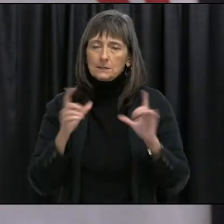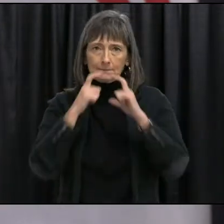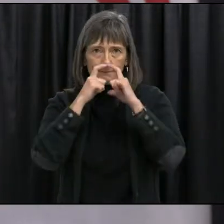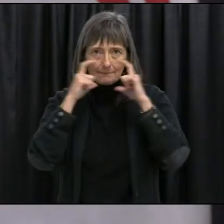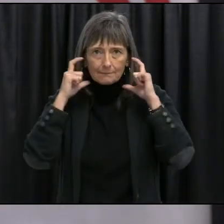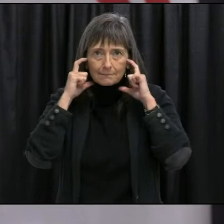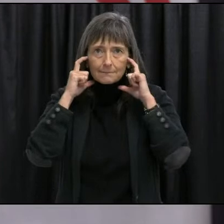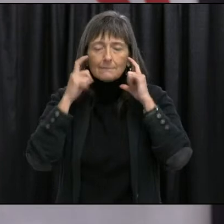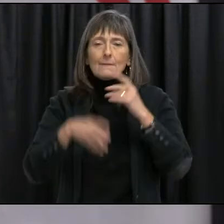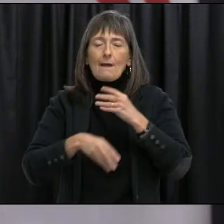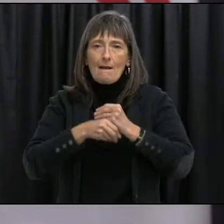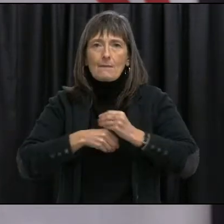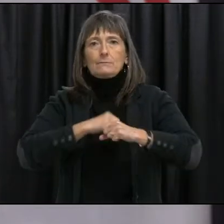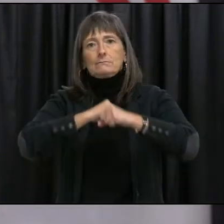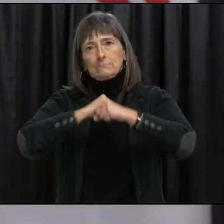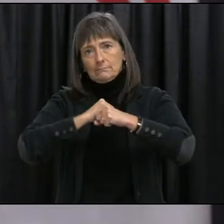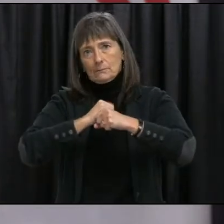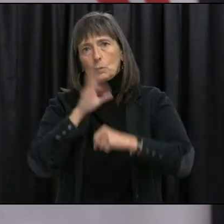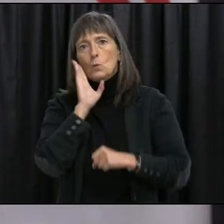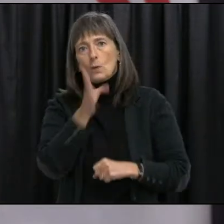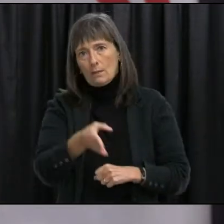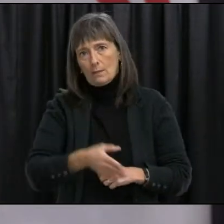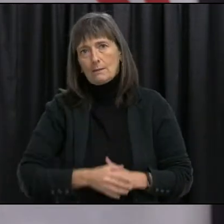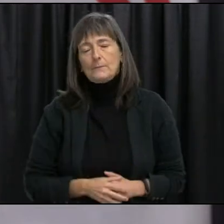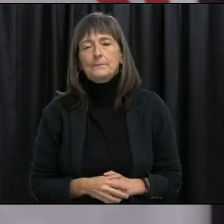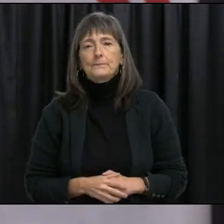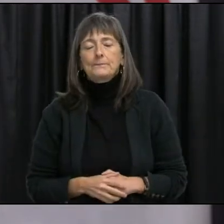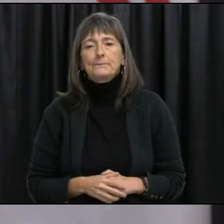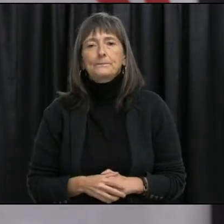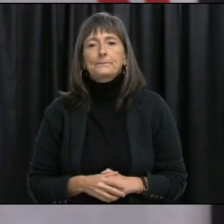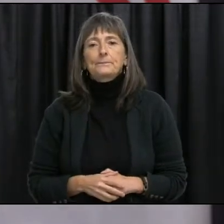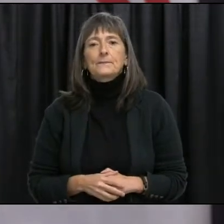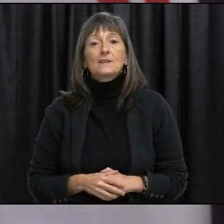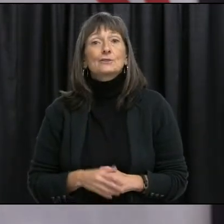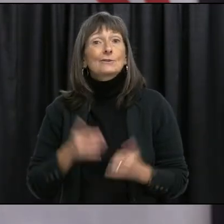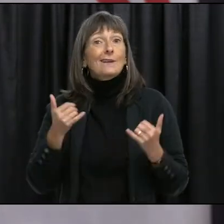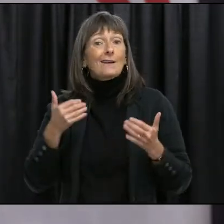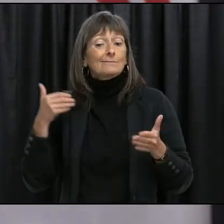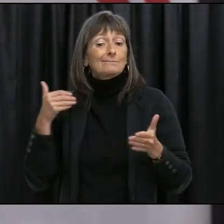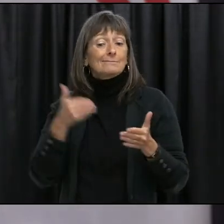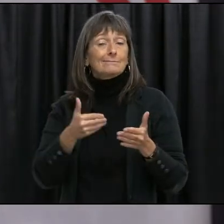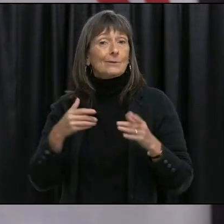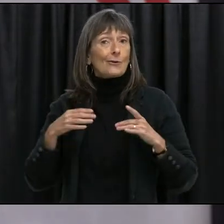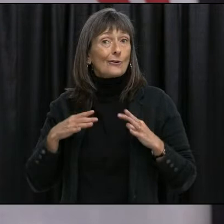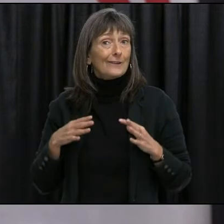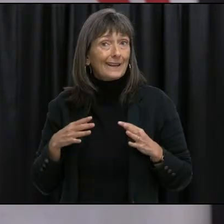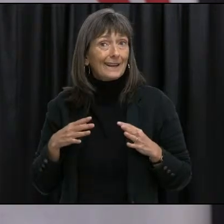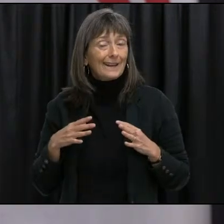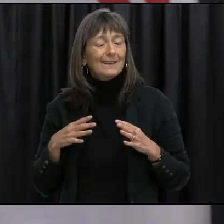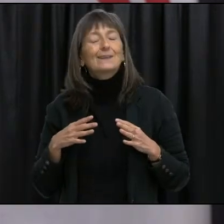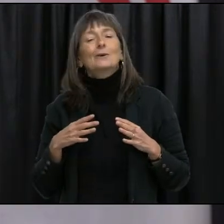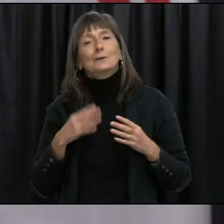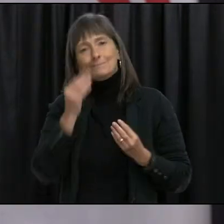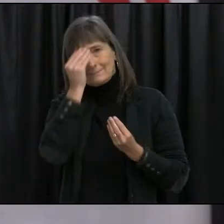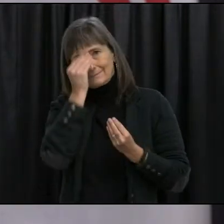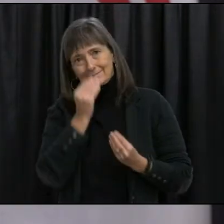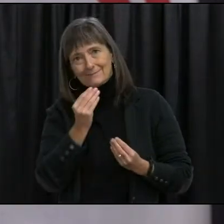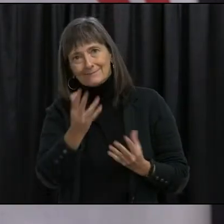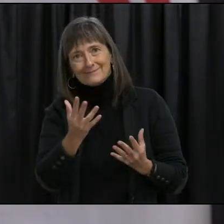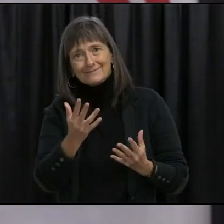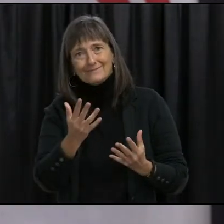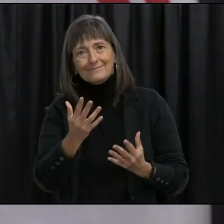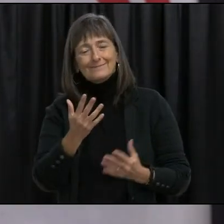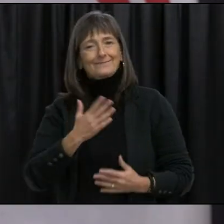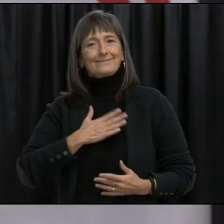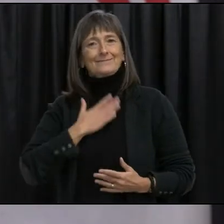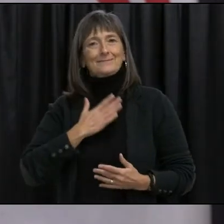is an added layer of protection. So as the holiday approaches, I would like to wish everyone a